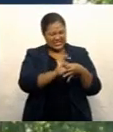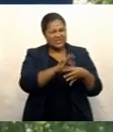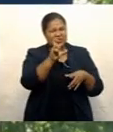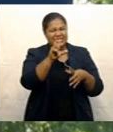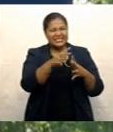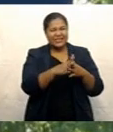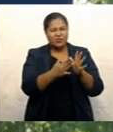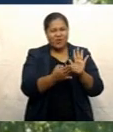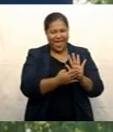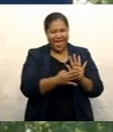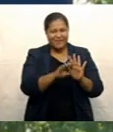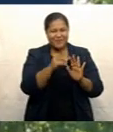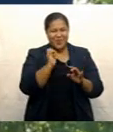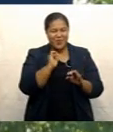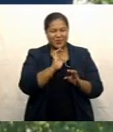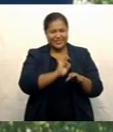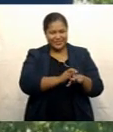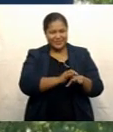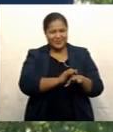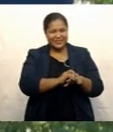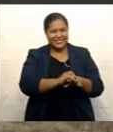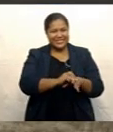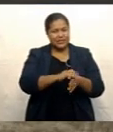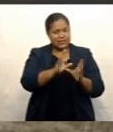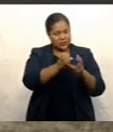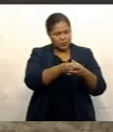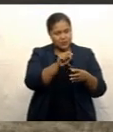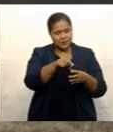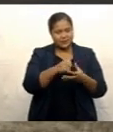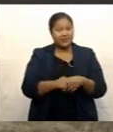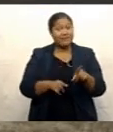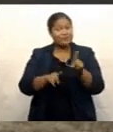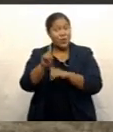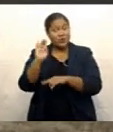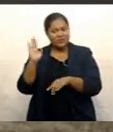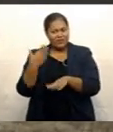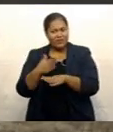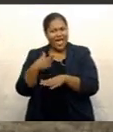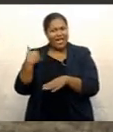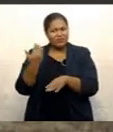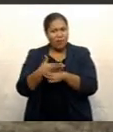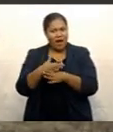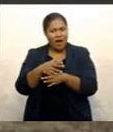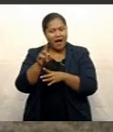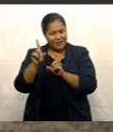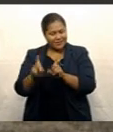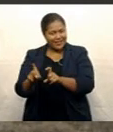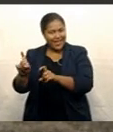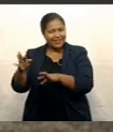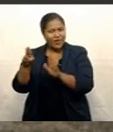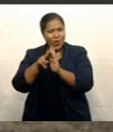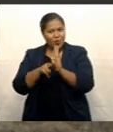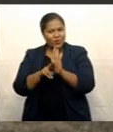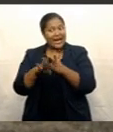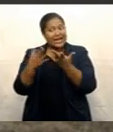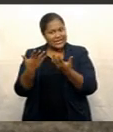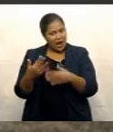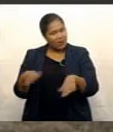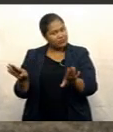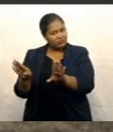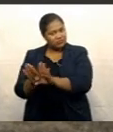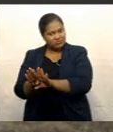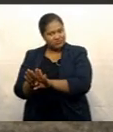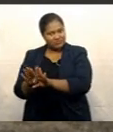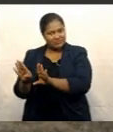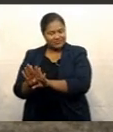CWM Hospital or IMT clusters. Most of the health workers are being accommodated in the hotel, and it is now cordoned